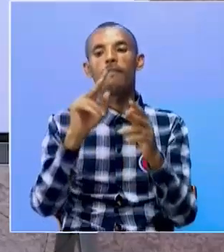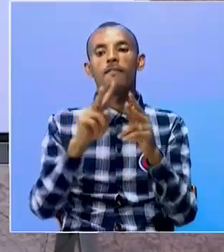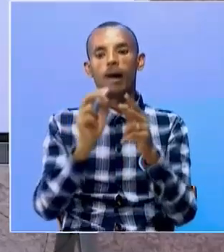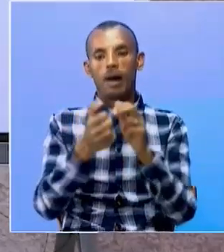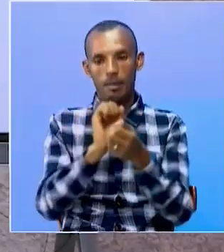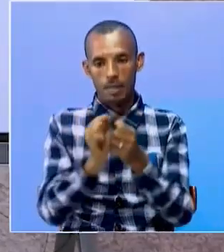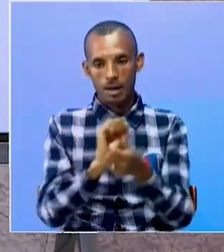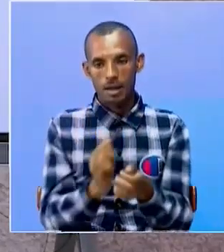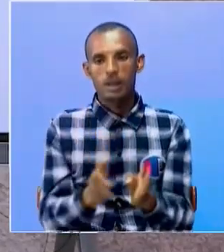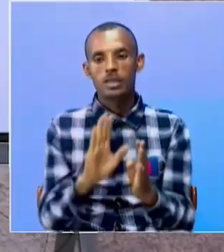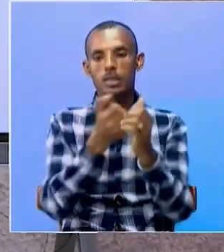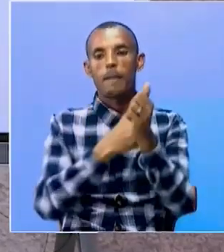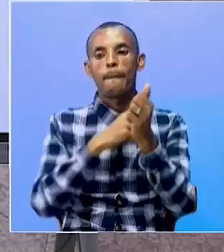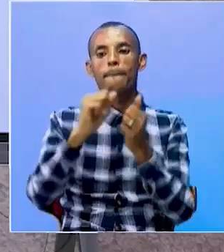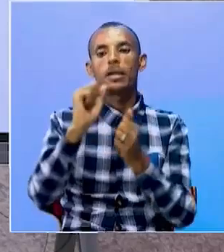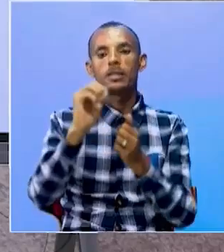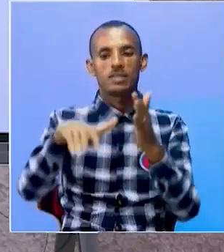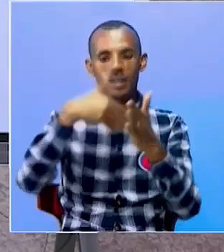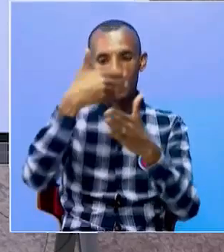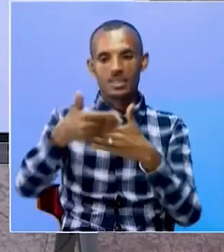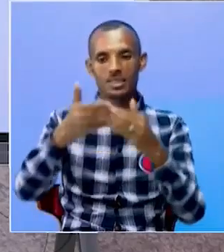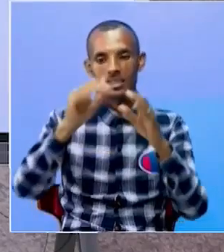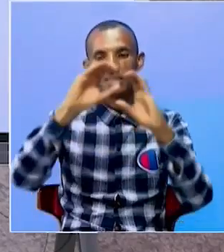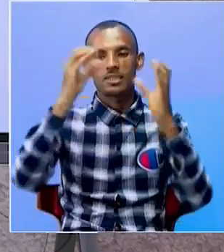Now, let's proceed to the next section.